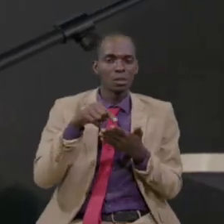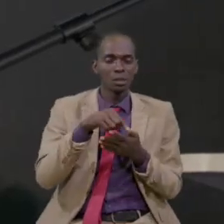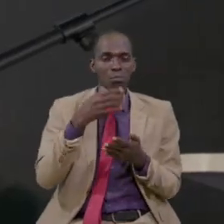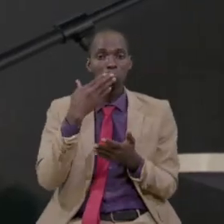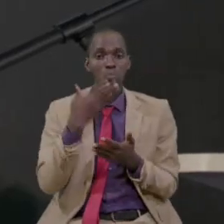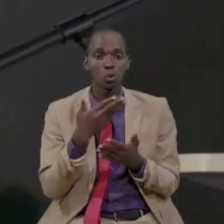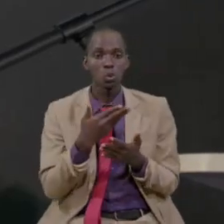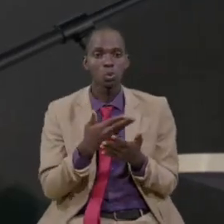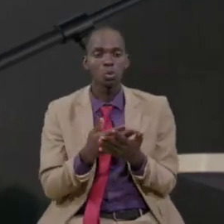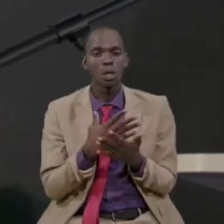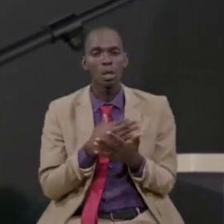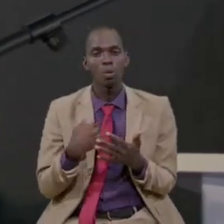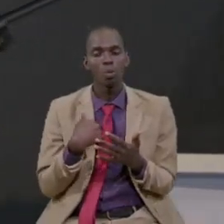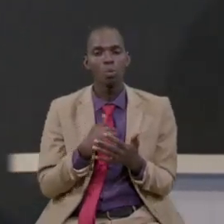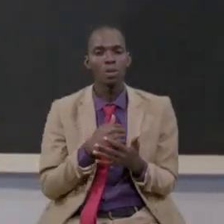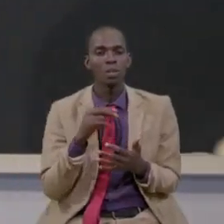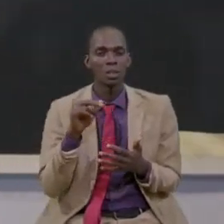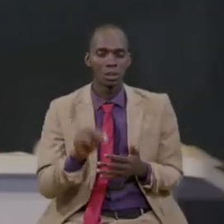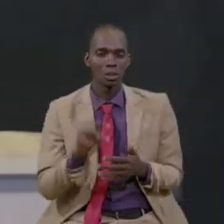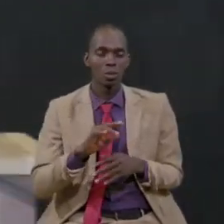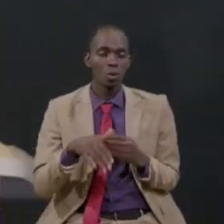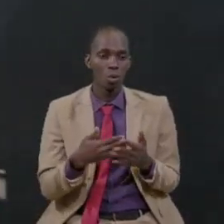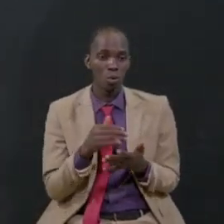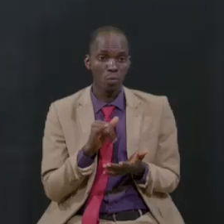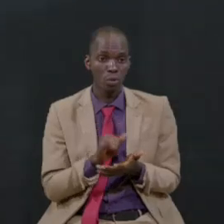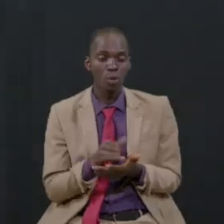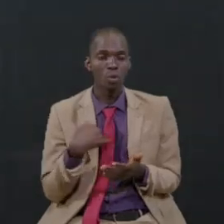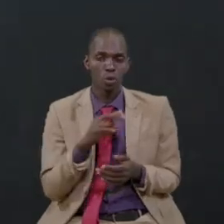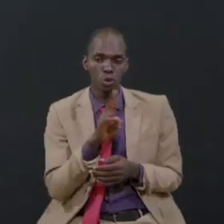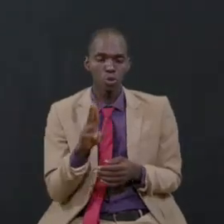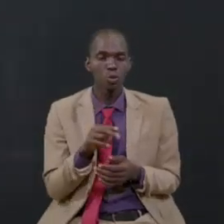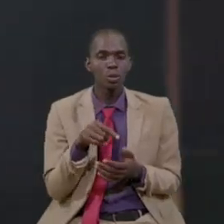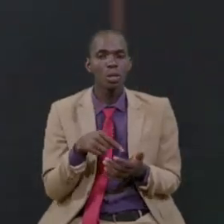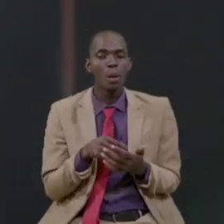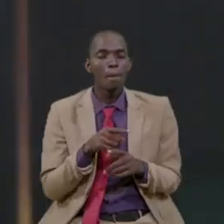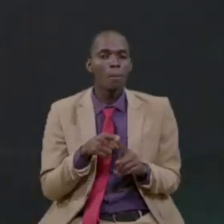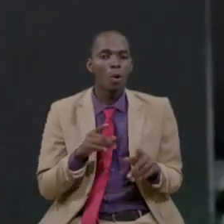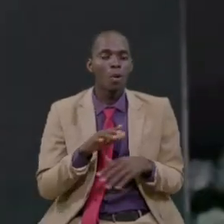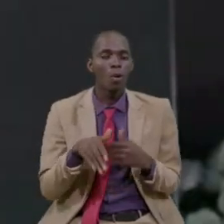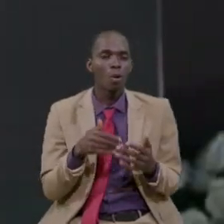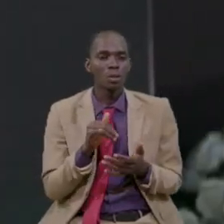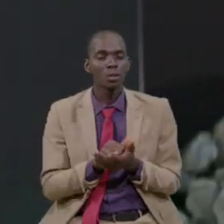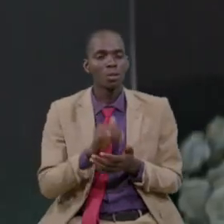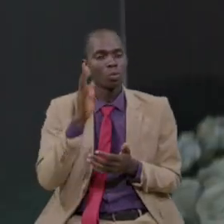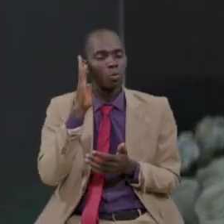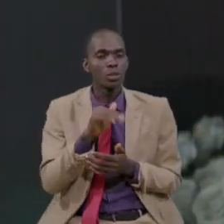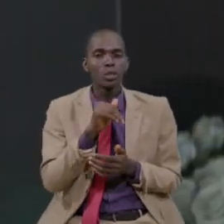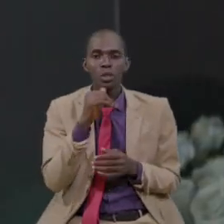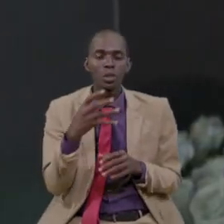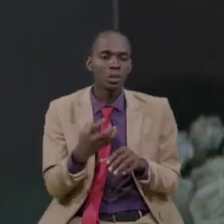and we'll use them. But those things will not take people to